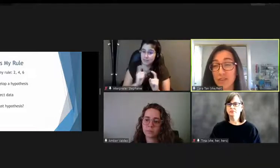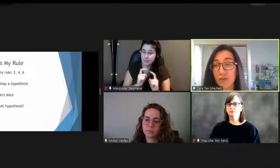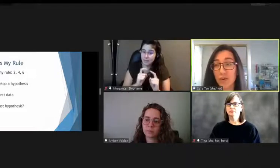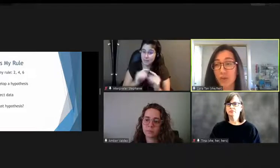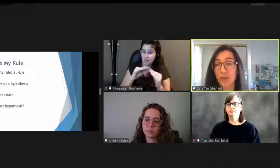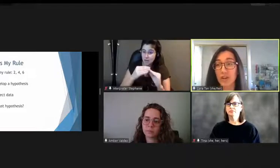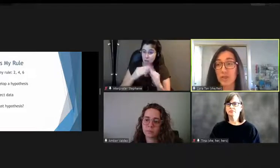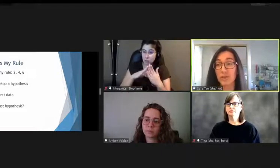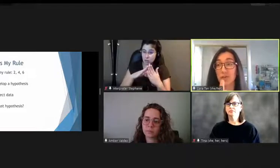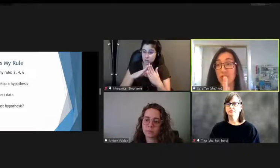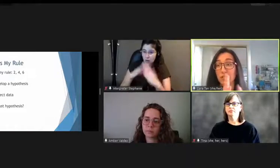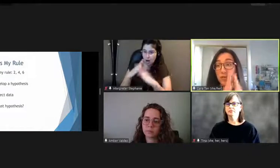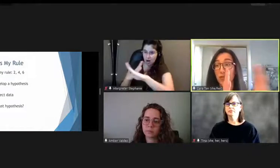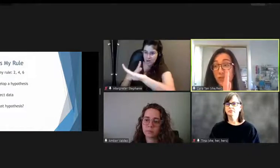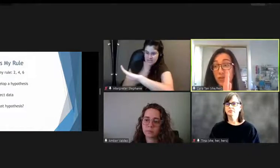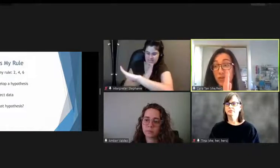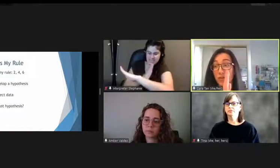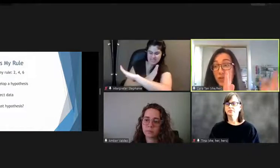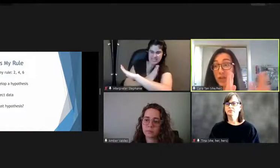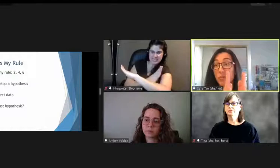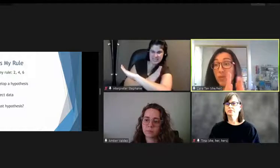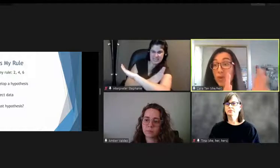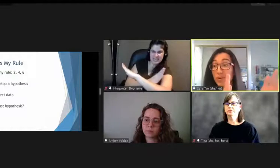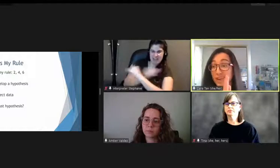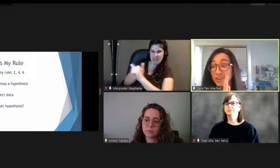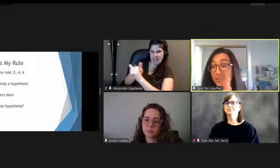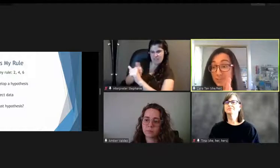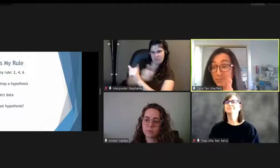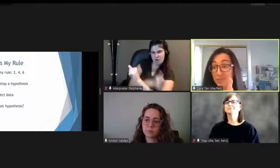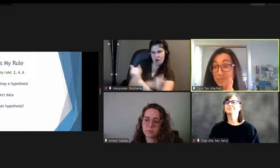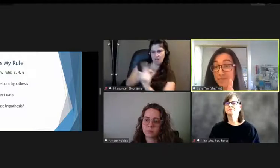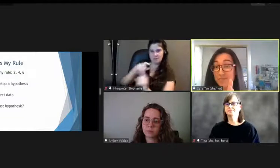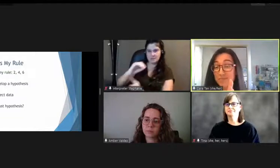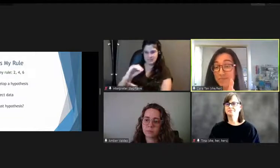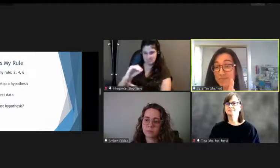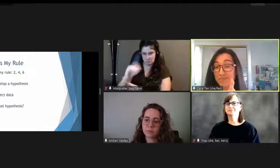Right? The numbers are getting further and further from 0. They're becoming more negative.